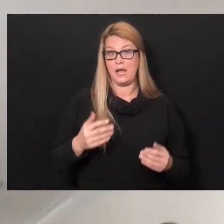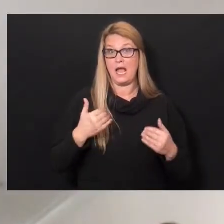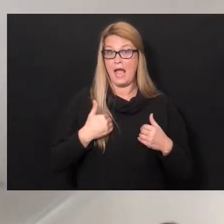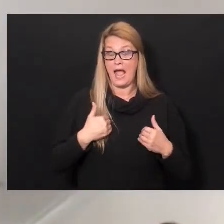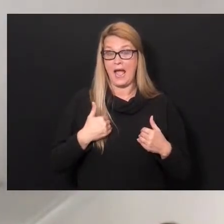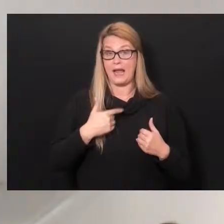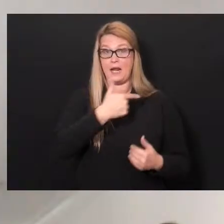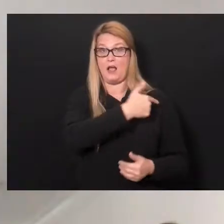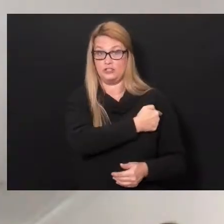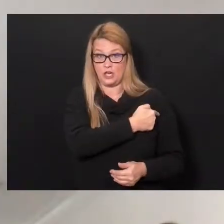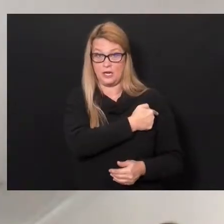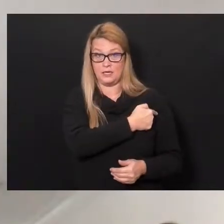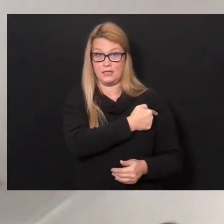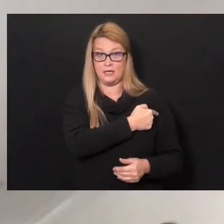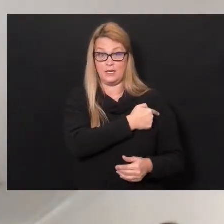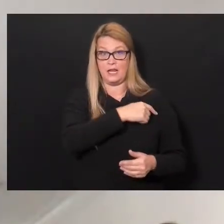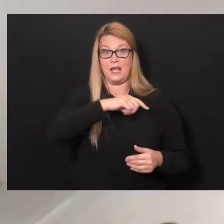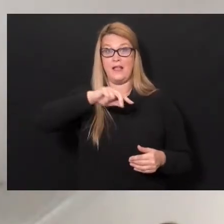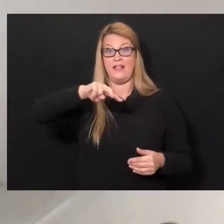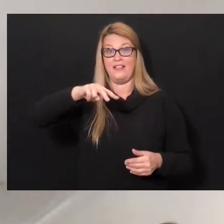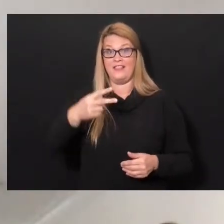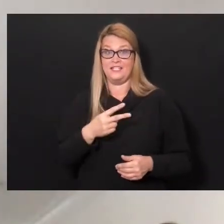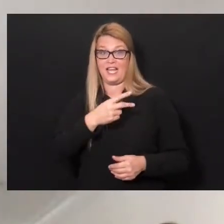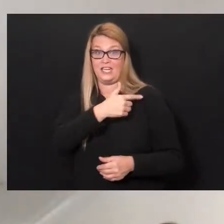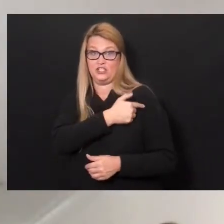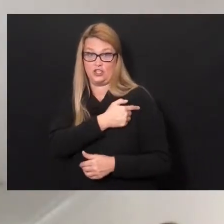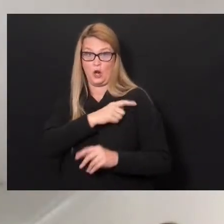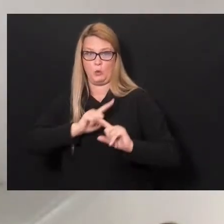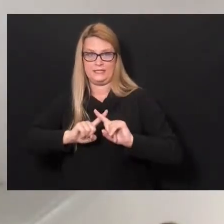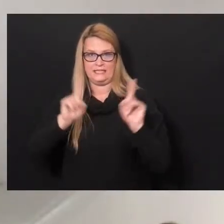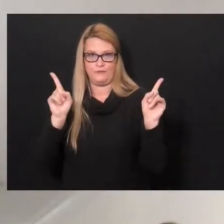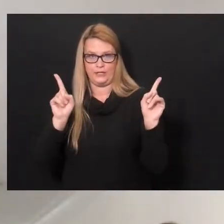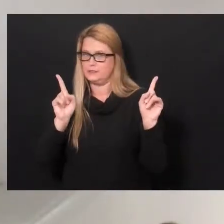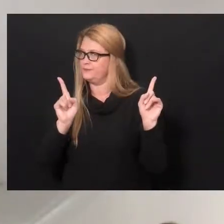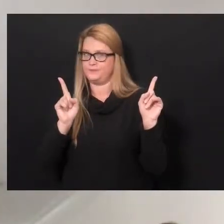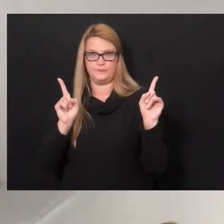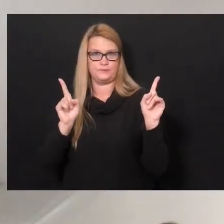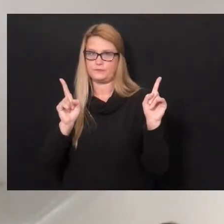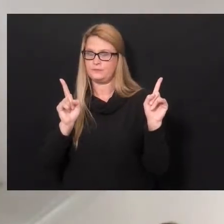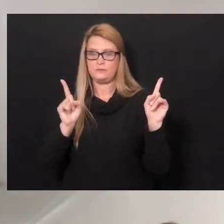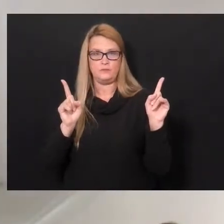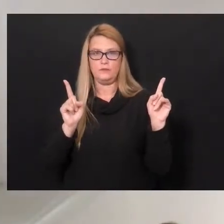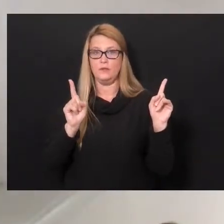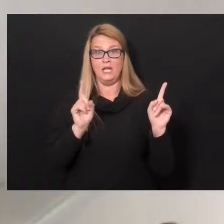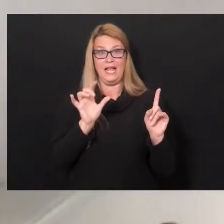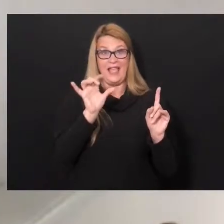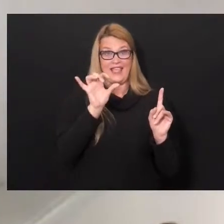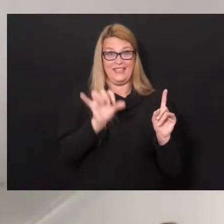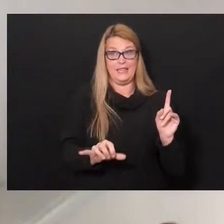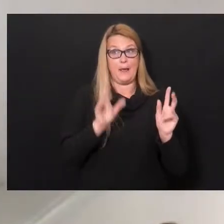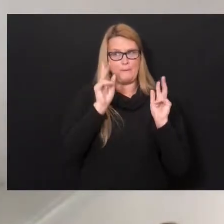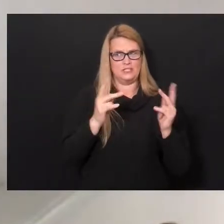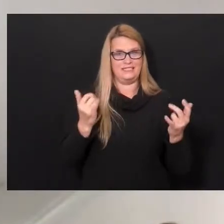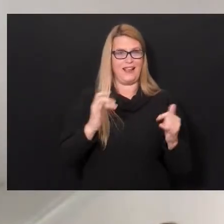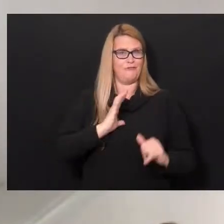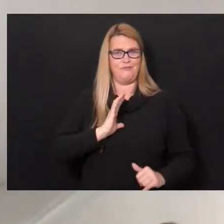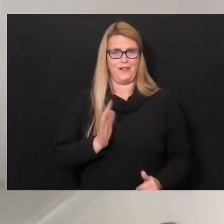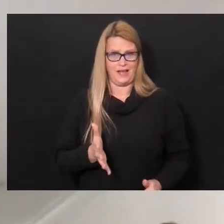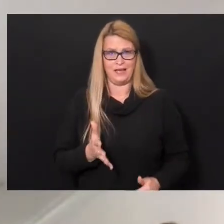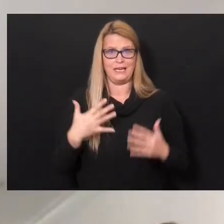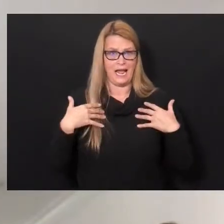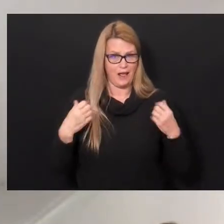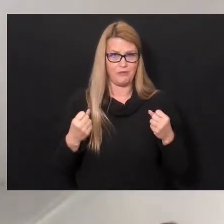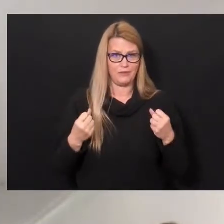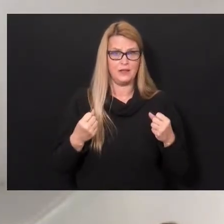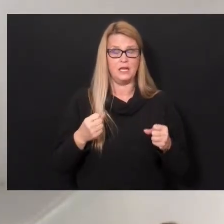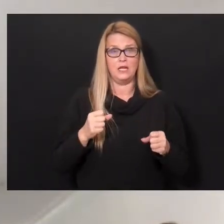vaccine got the second vaccine of the different type. And as we look at that person, they're doing fine. And as we look at